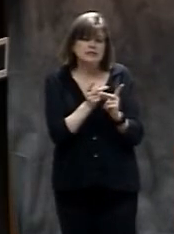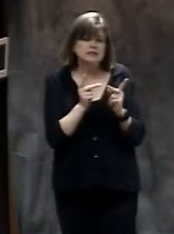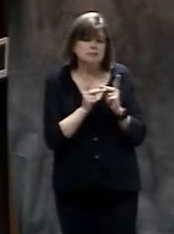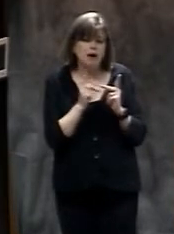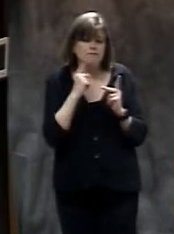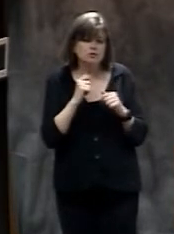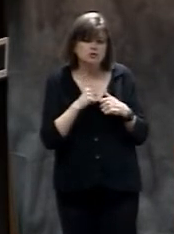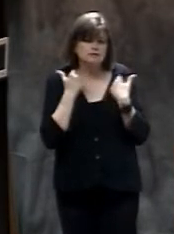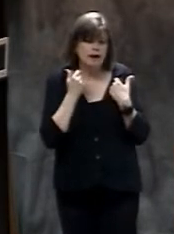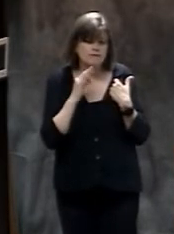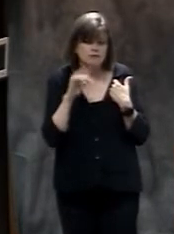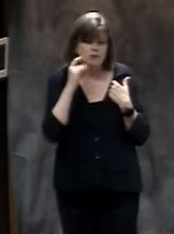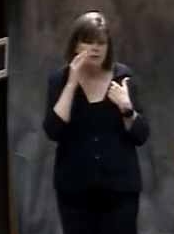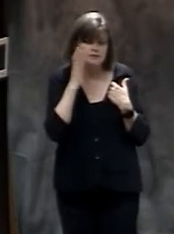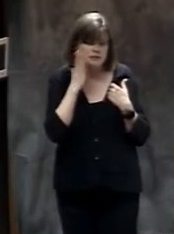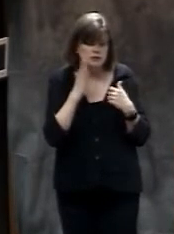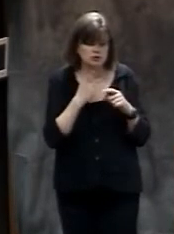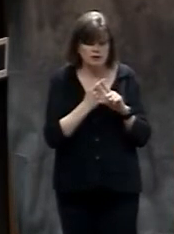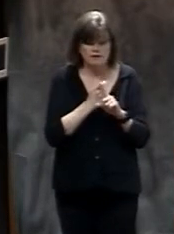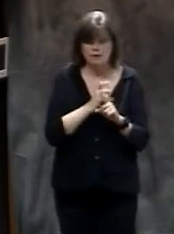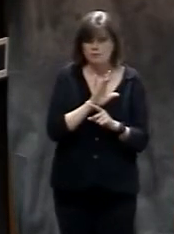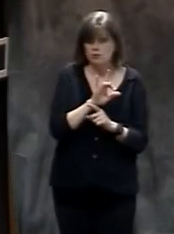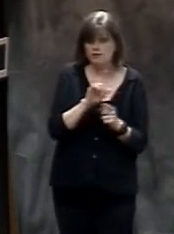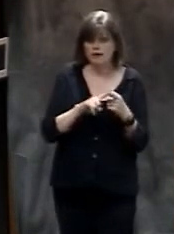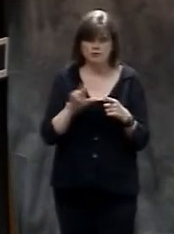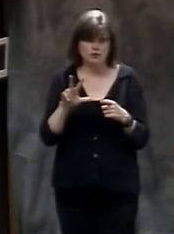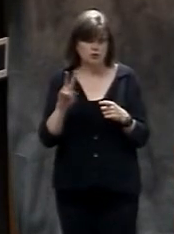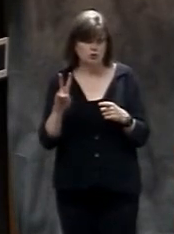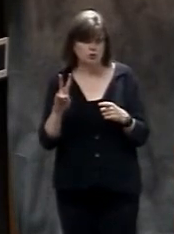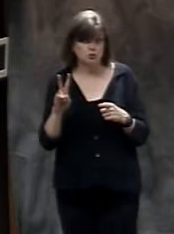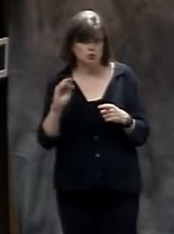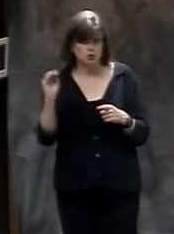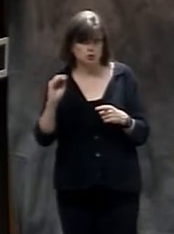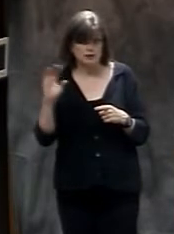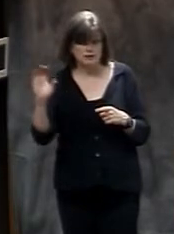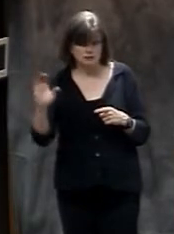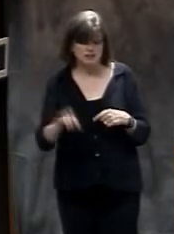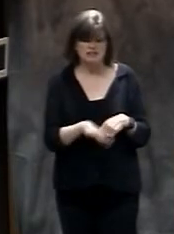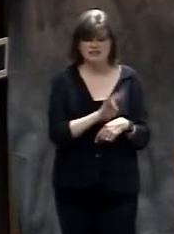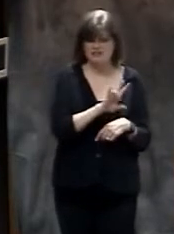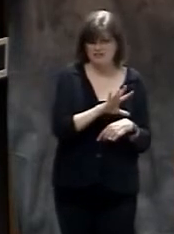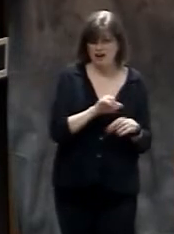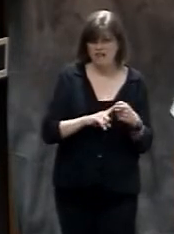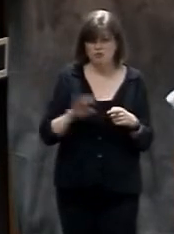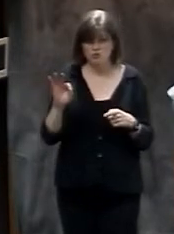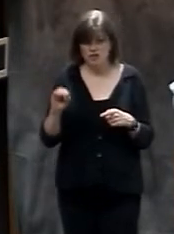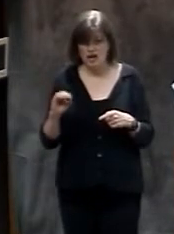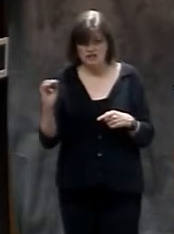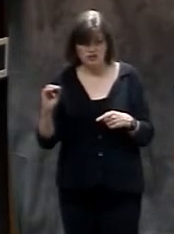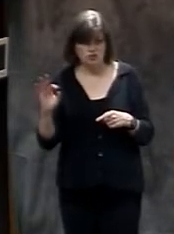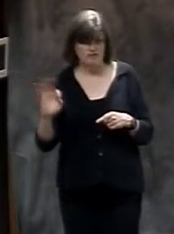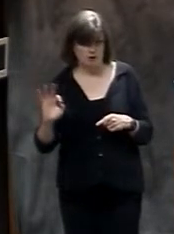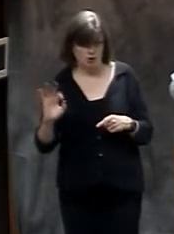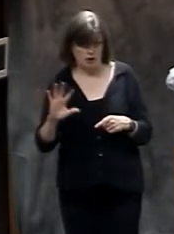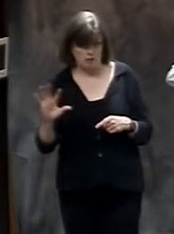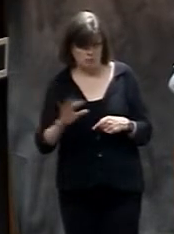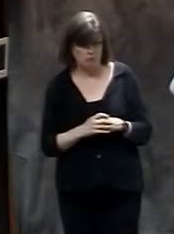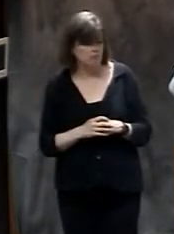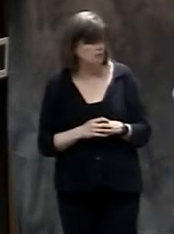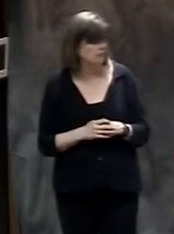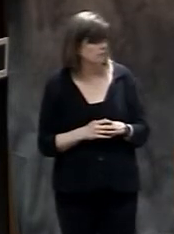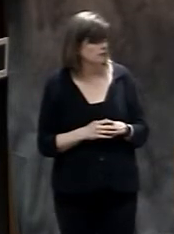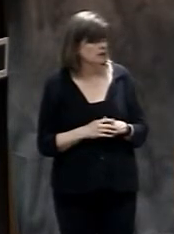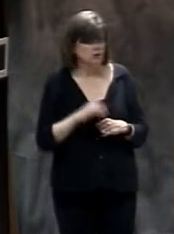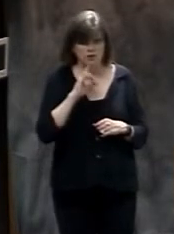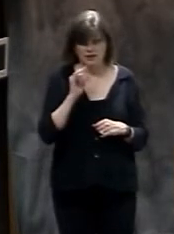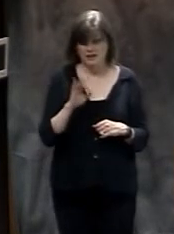about 25 to 32 degrees Celsius. That's about 75 to 90 degrees Fahrenheit. It's really, if they could have